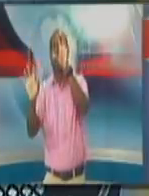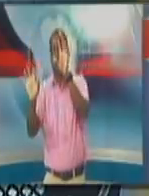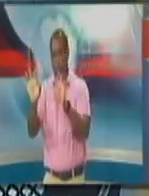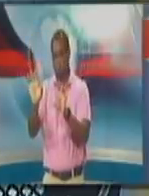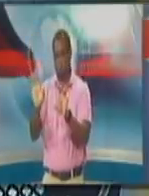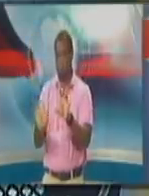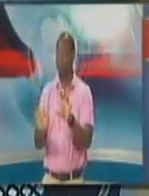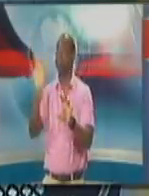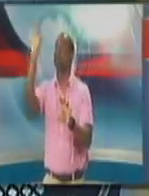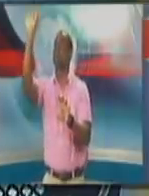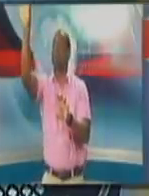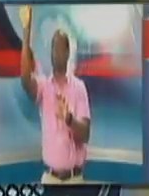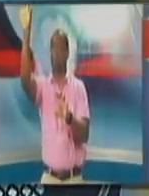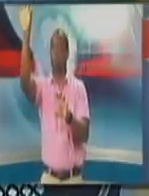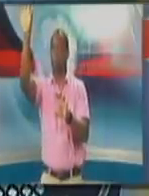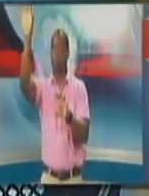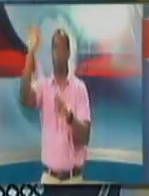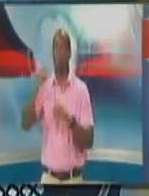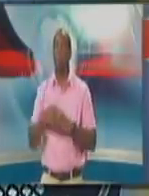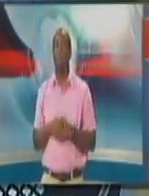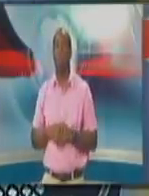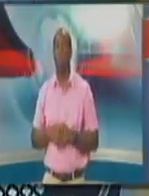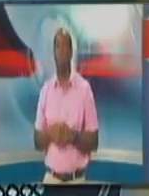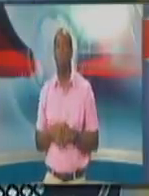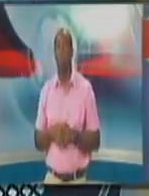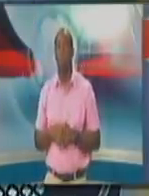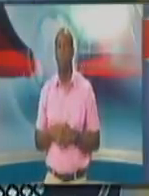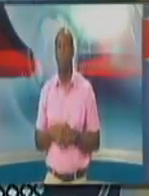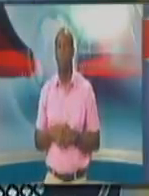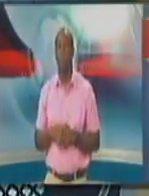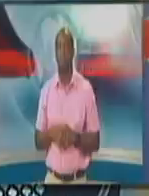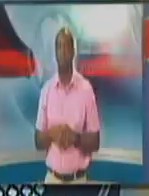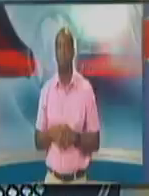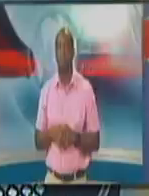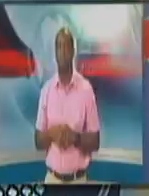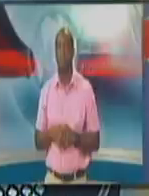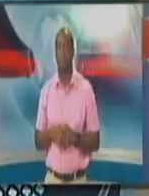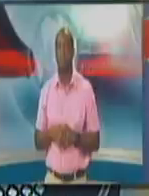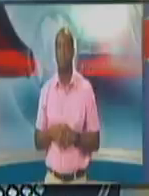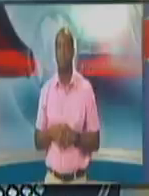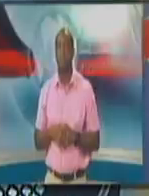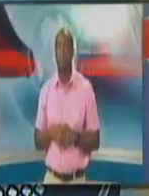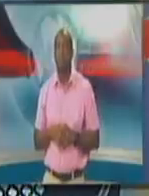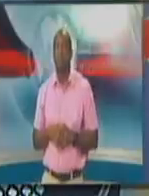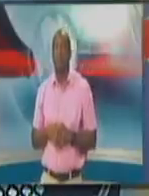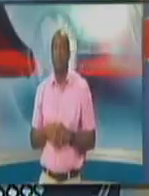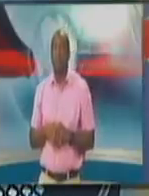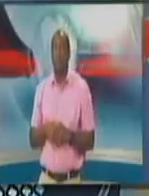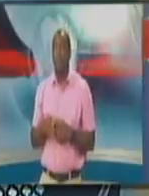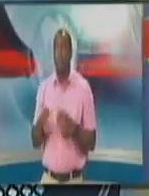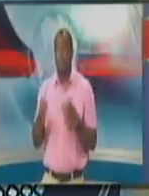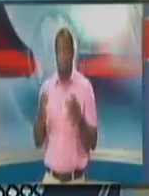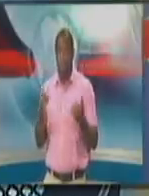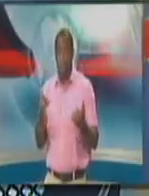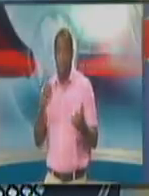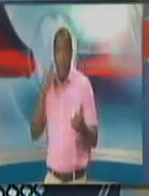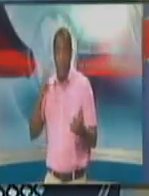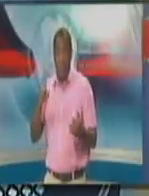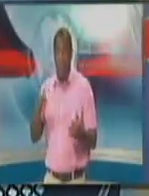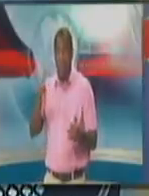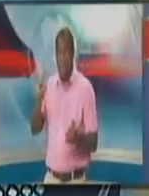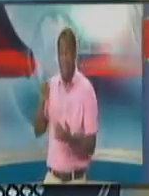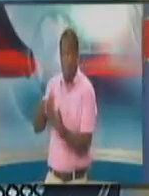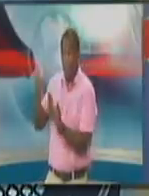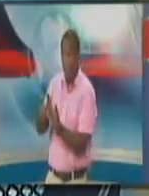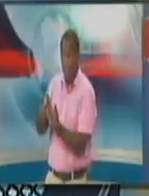simply serves to re-emphasize for us the importance of that project, because it shows